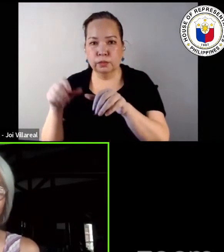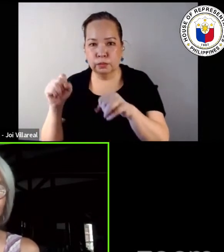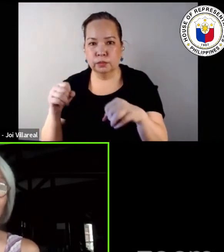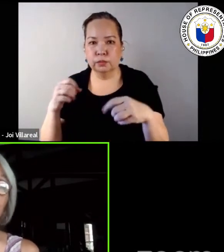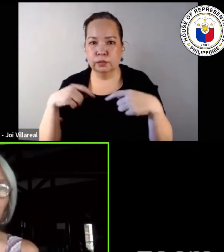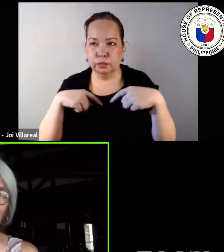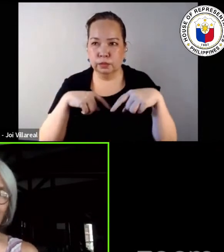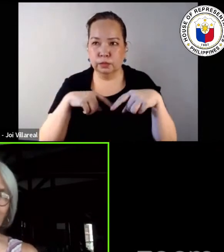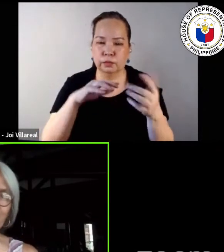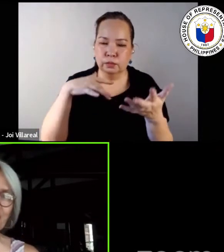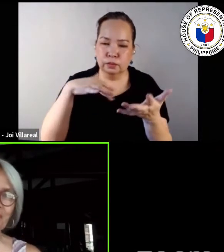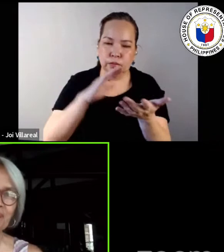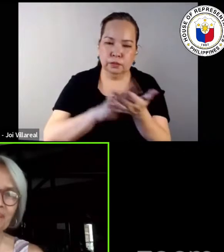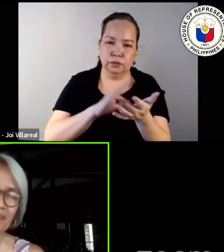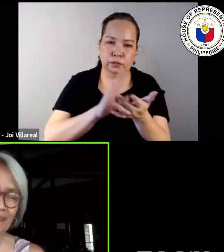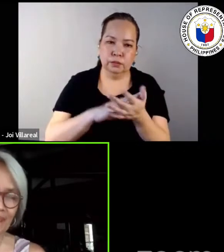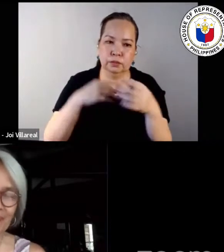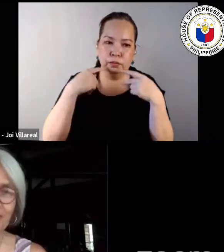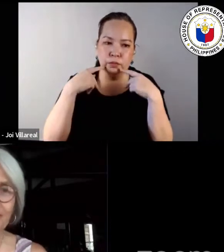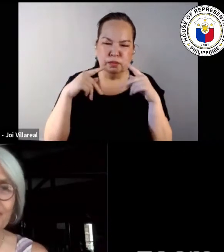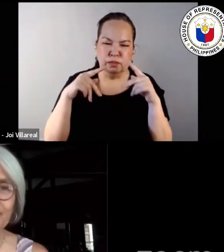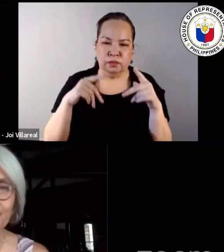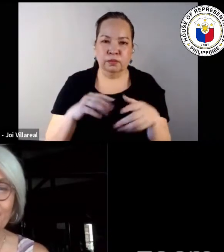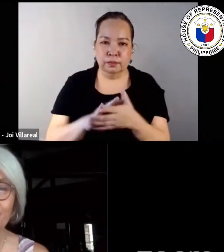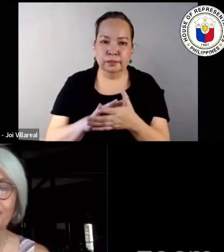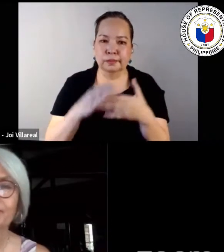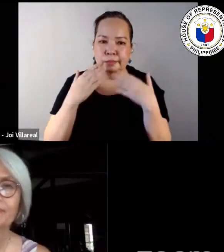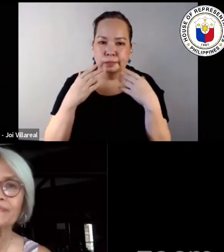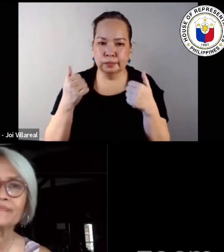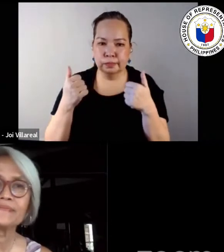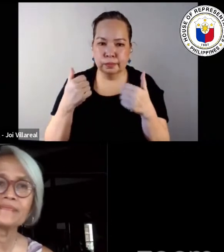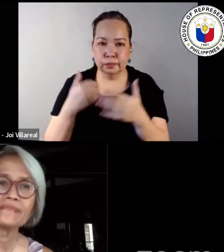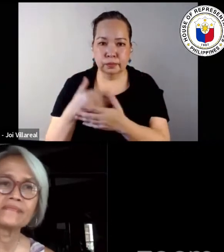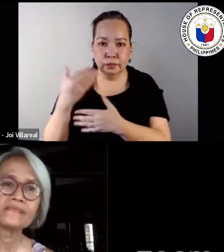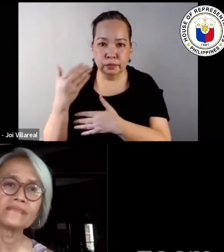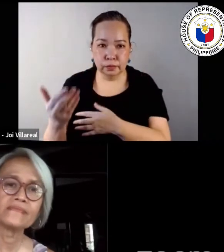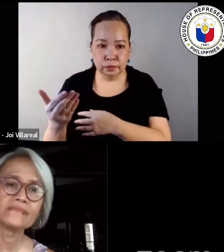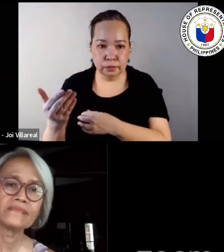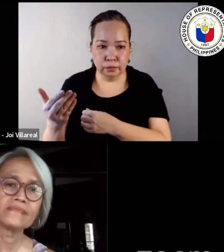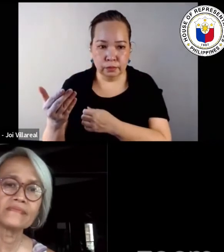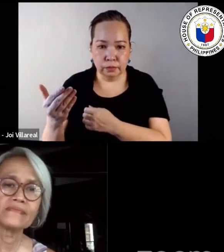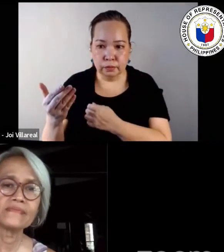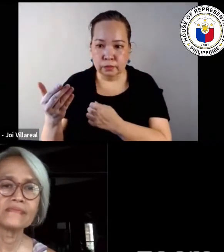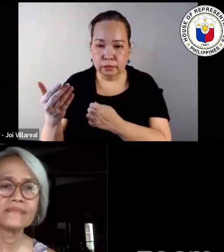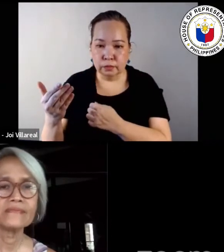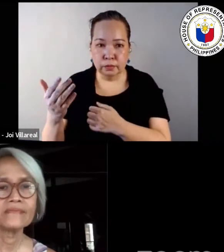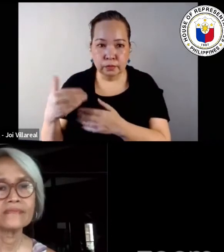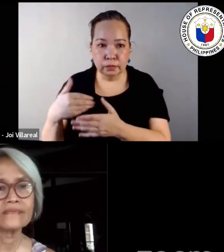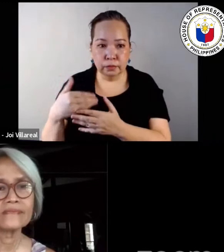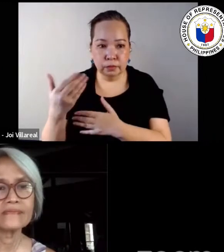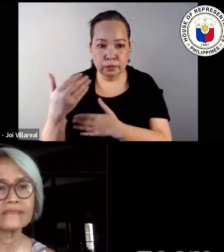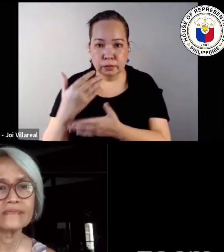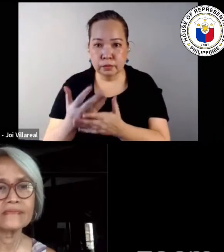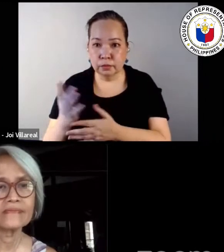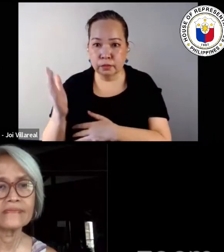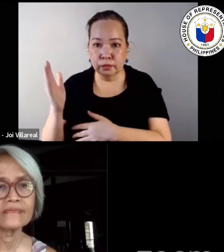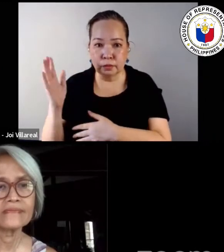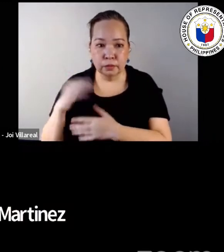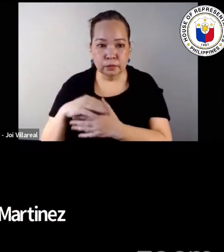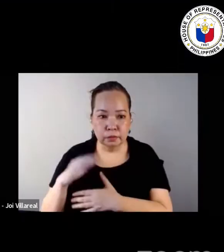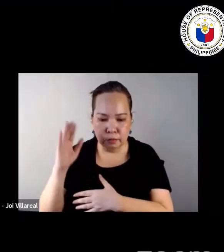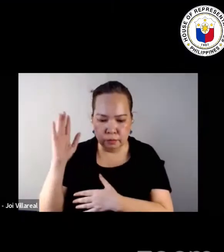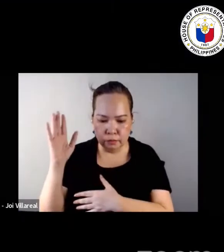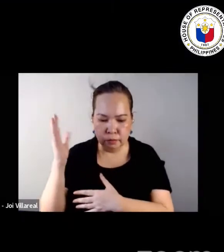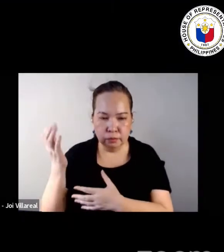pampublikong paaralan. Salamat po. So with that, the next, could we call on some of the guests who have already signified